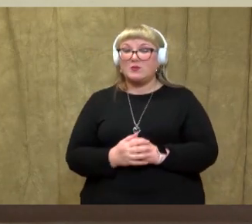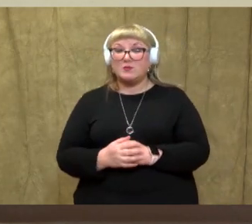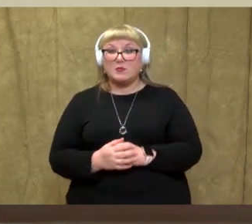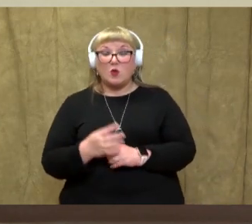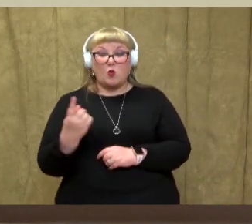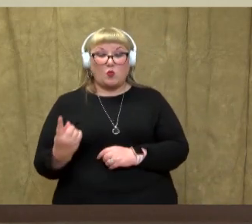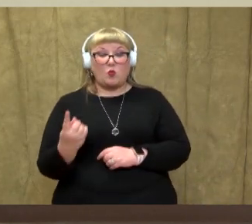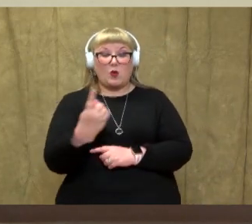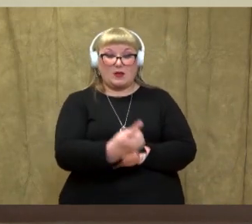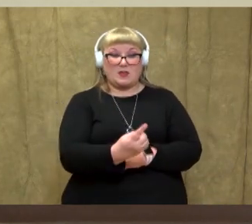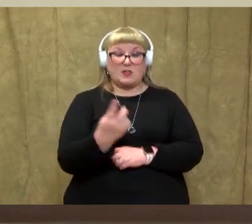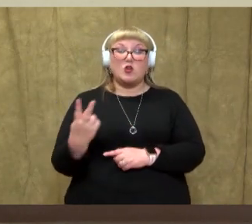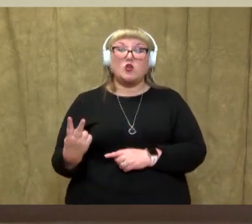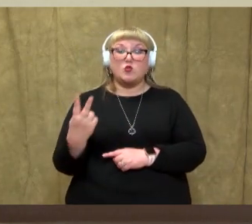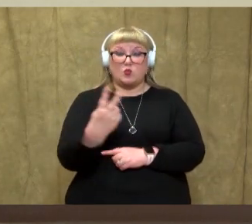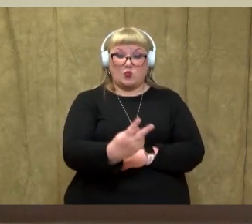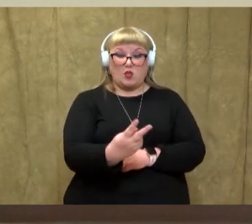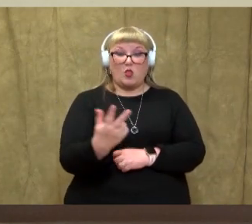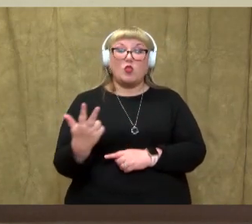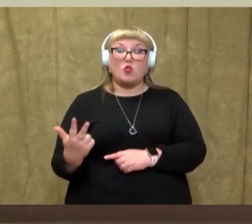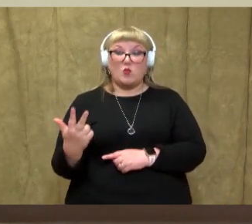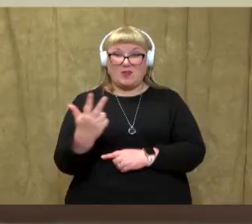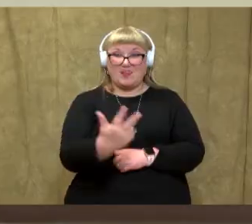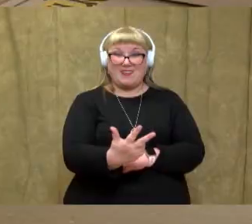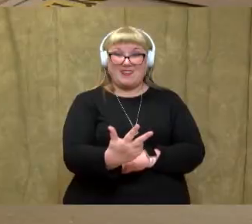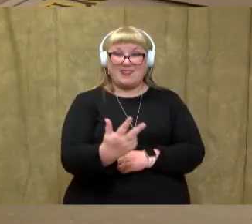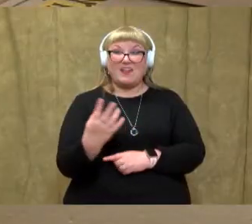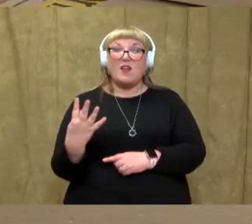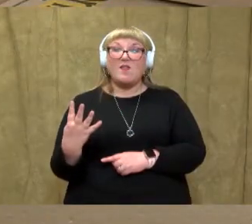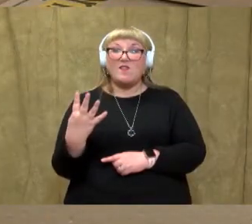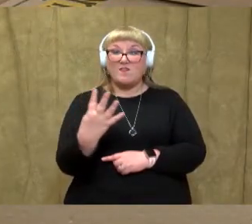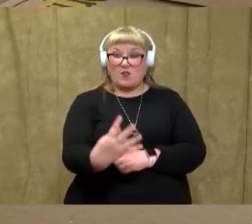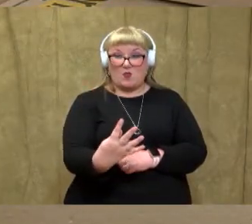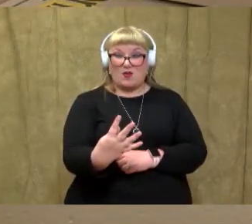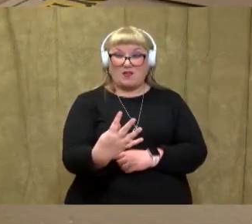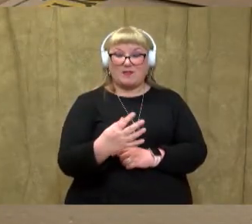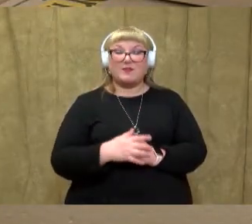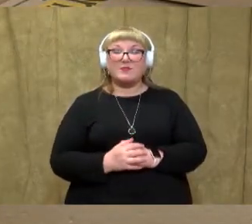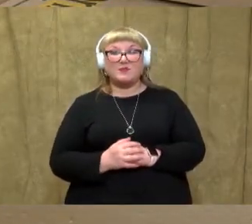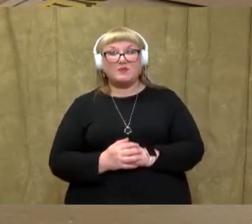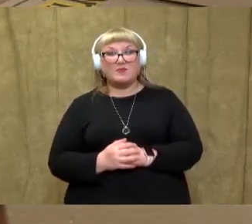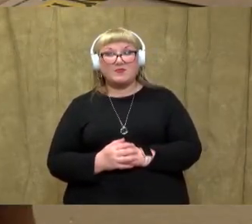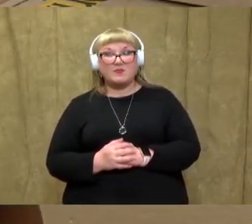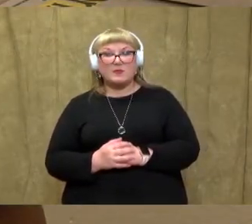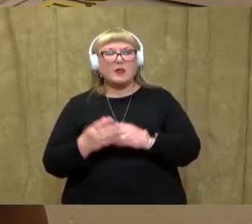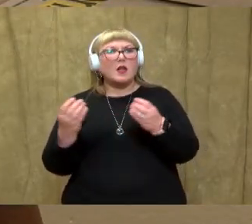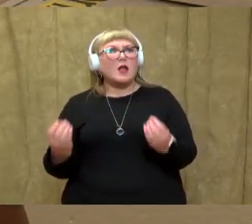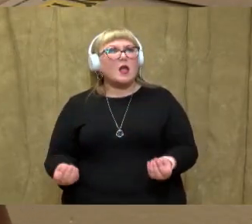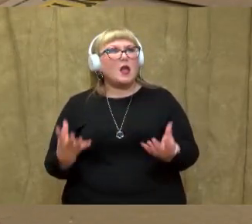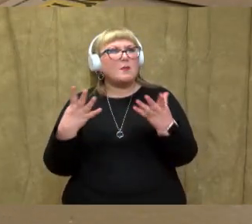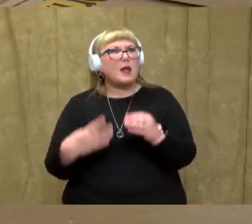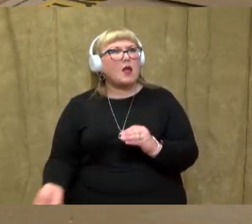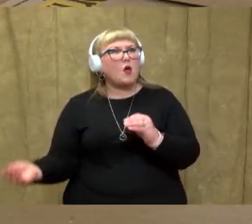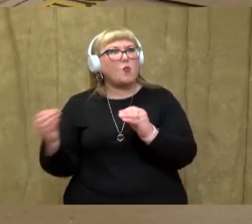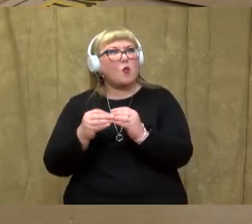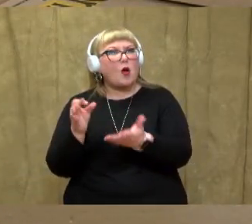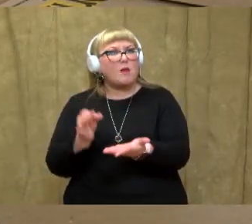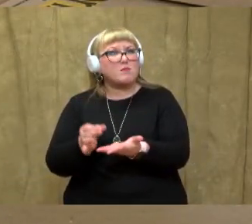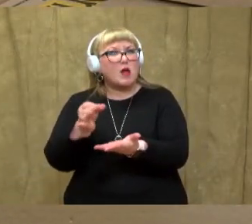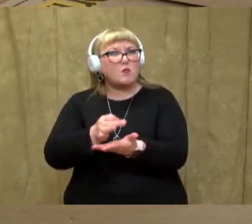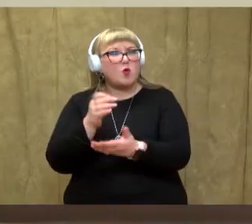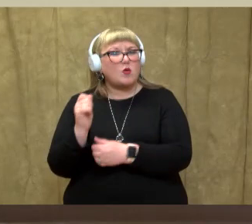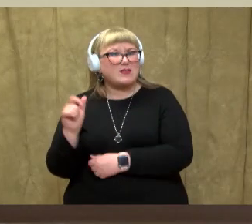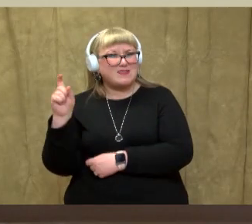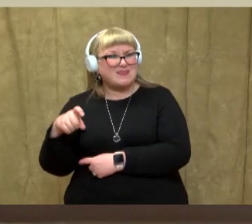1, 2, 3, 4. How many more pepperonis do I